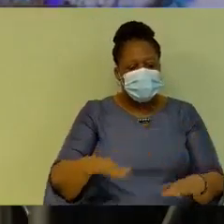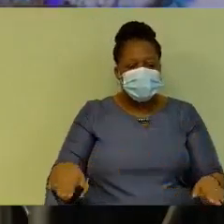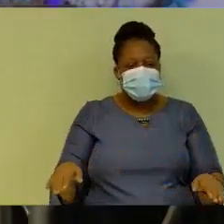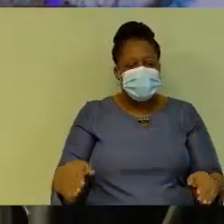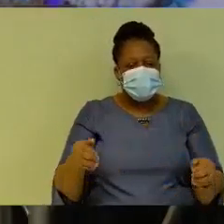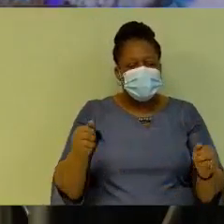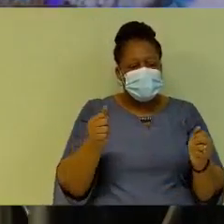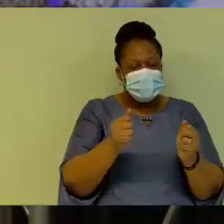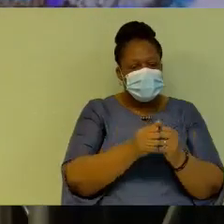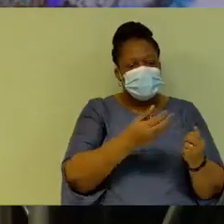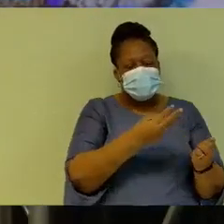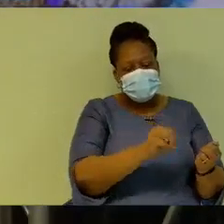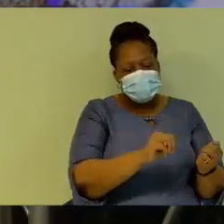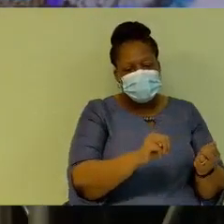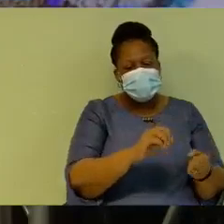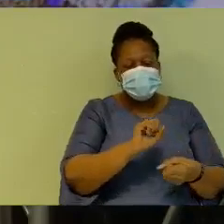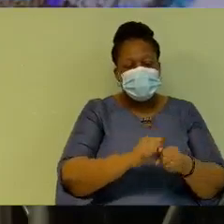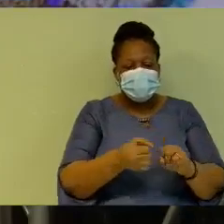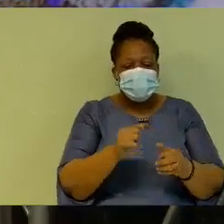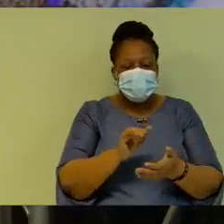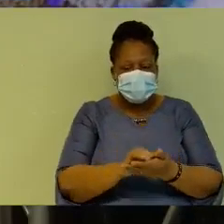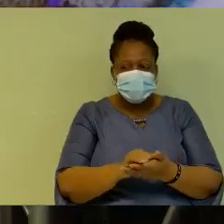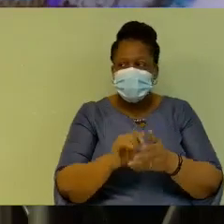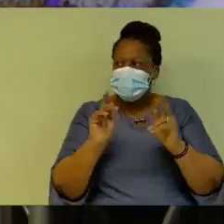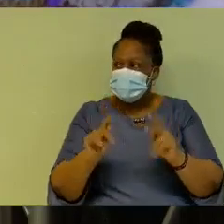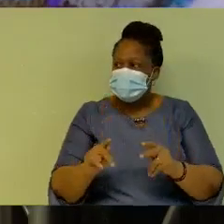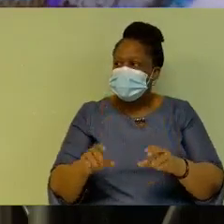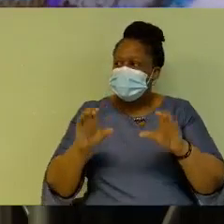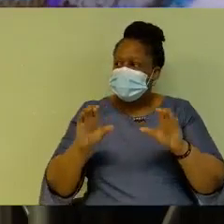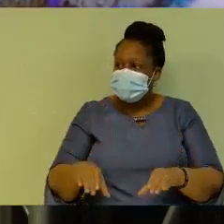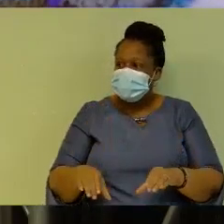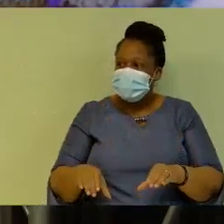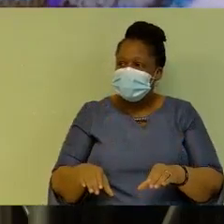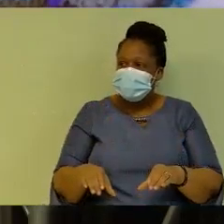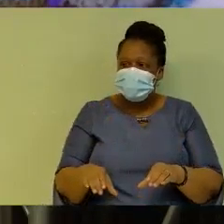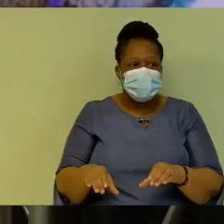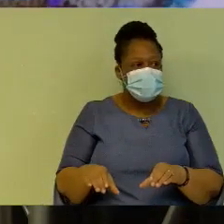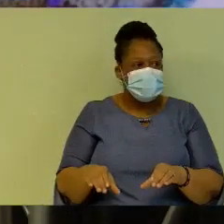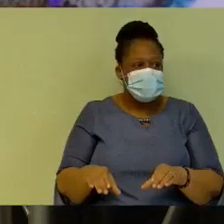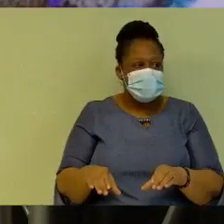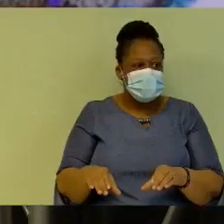of time to allow for some respite? Mrs. Christopher.